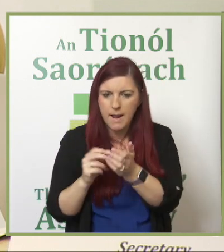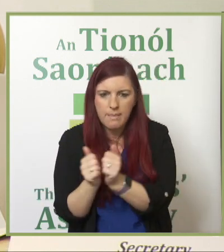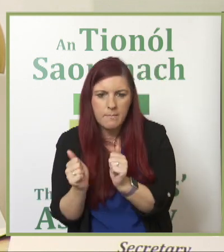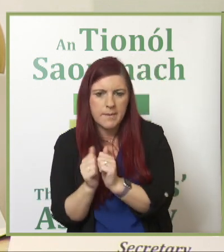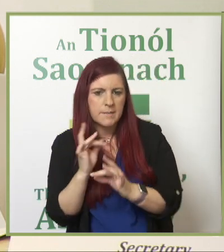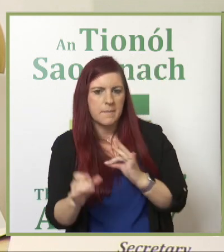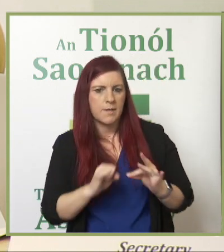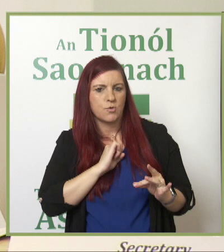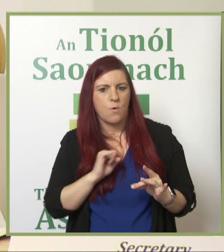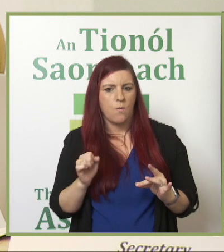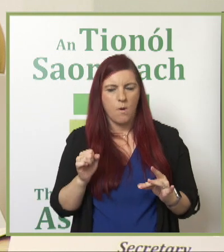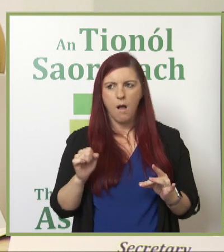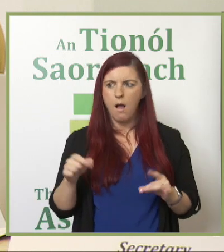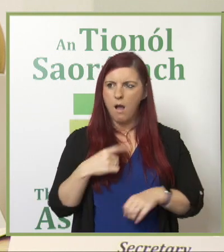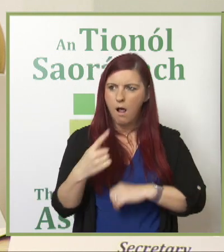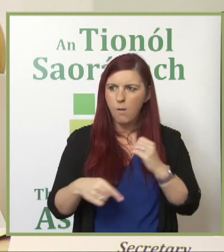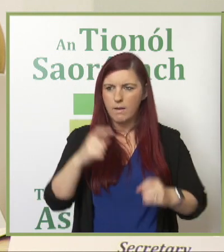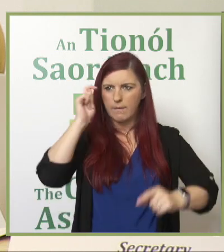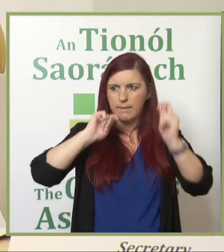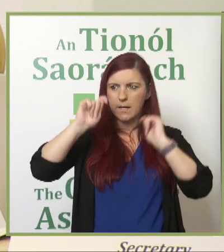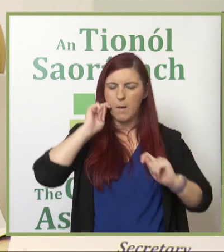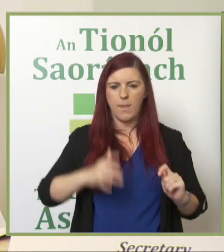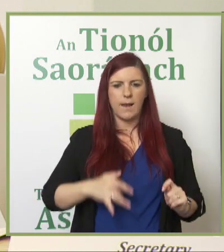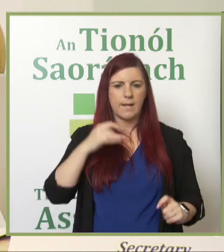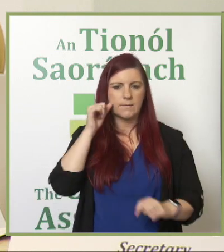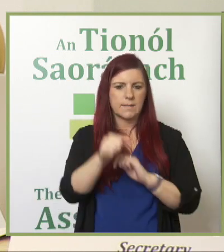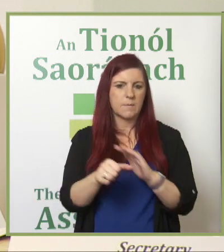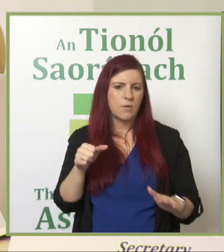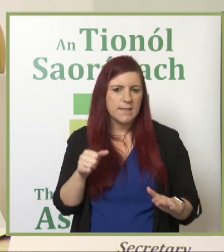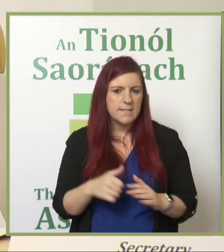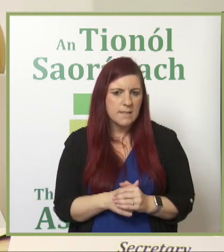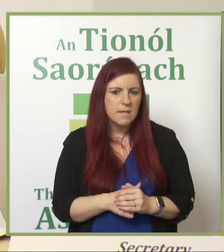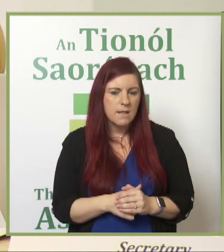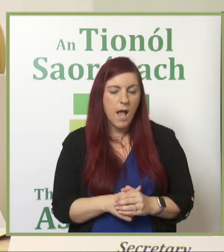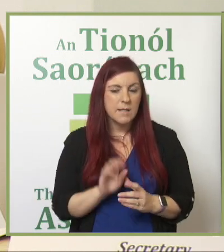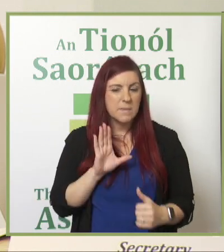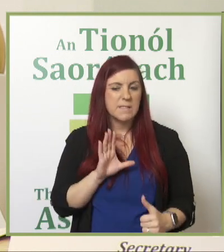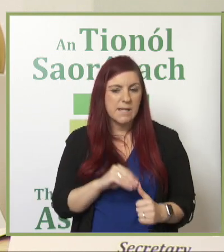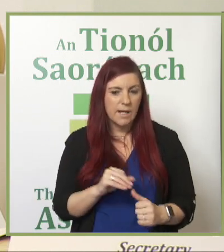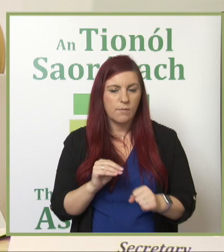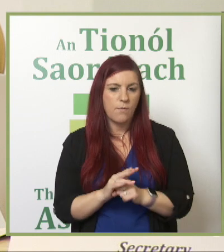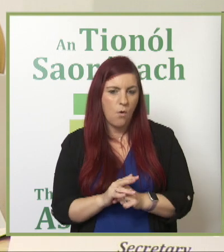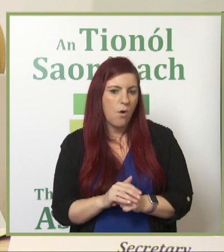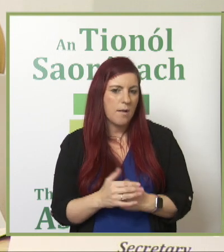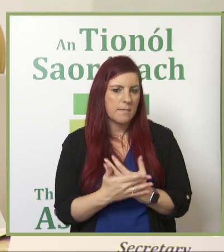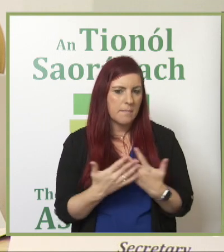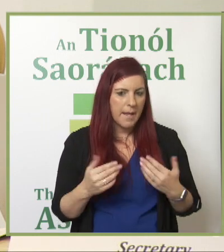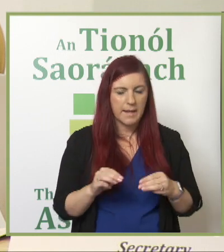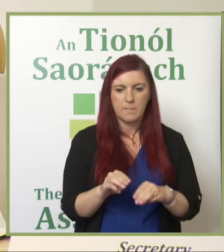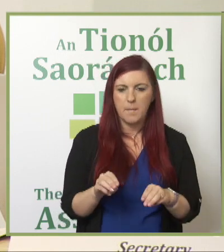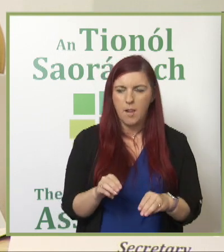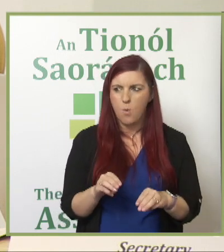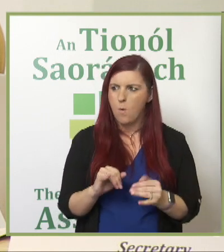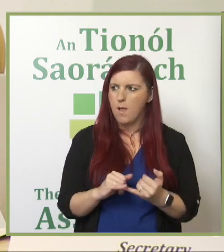we're always bringing the lived experience through and ground ourselves on that too. And particularly for our main meeting, which will be dedicated